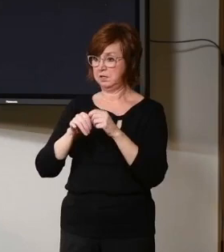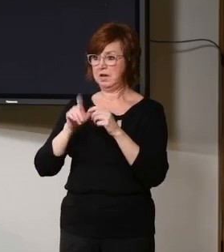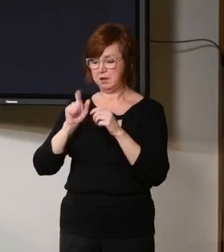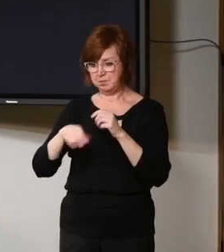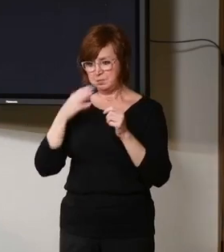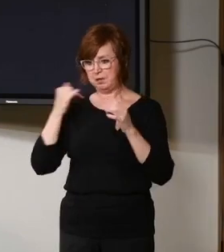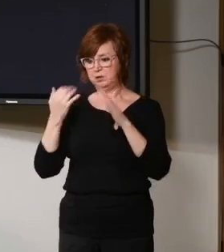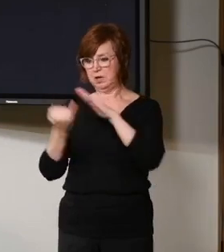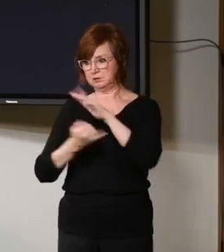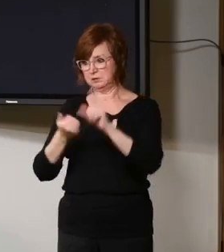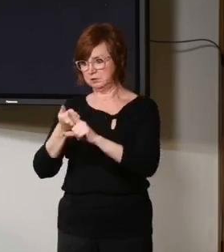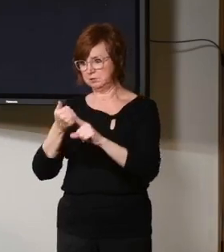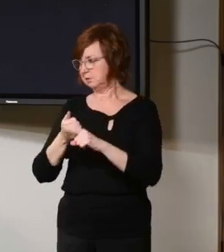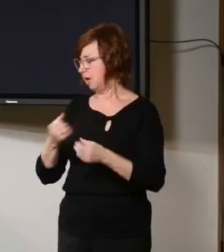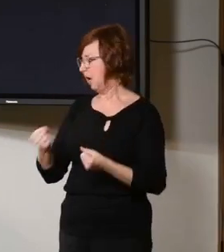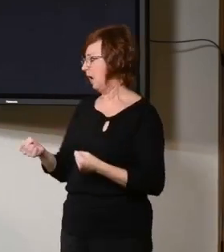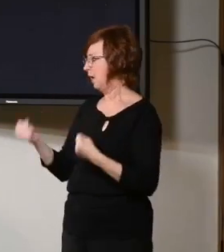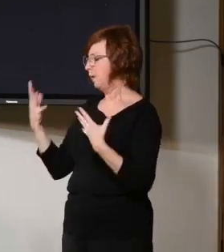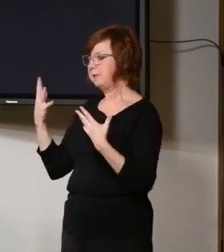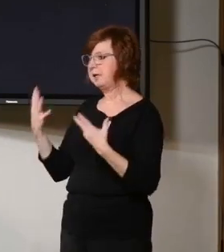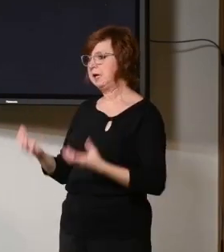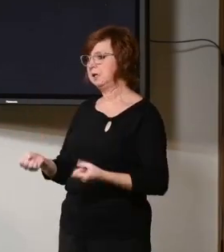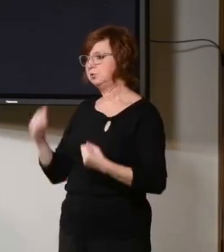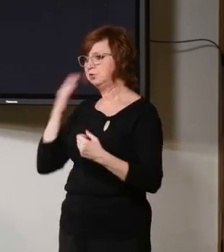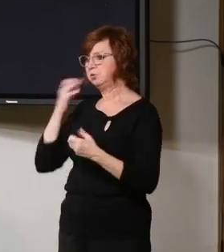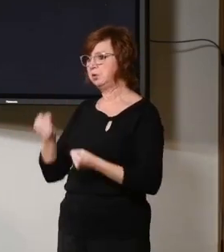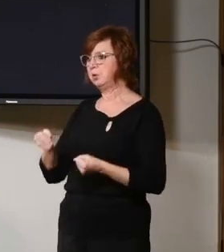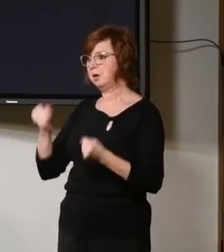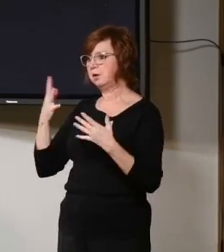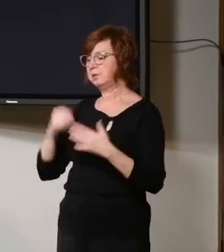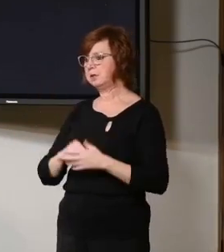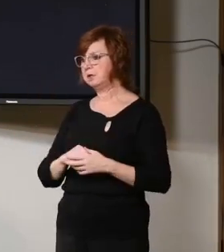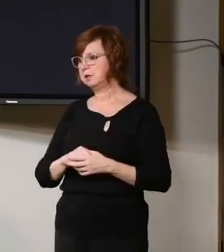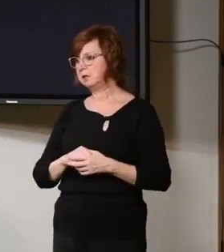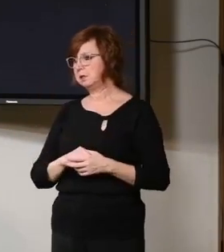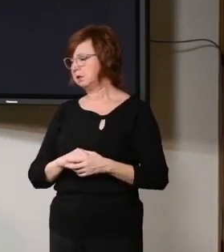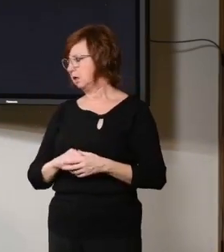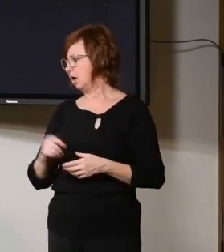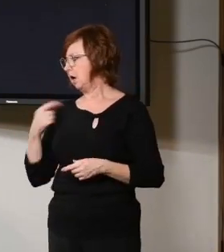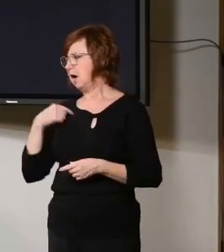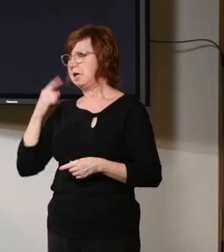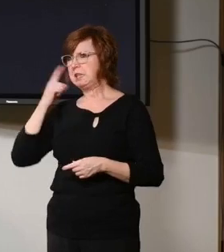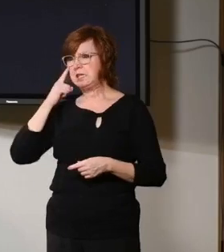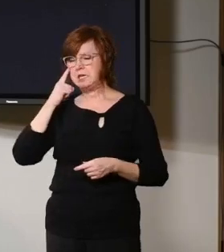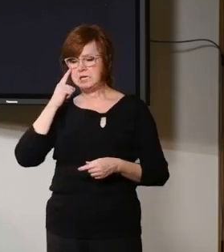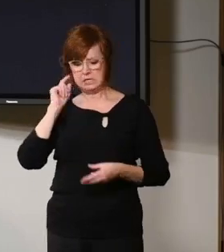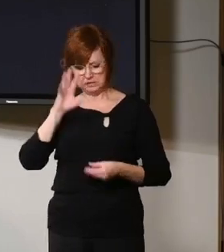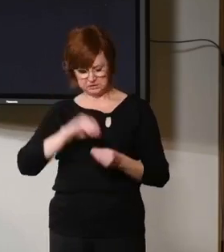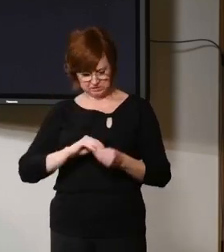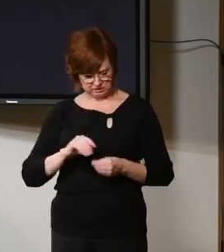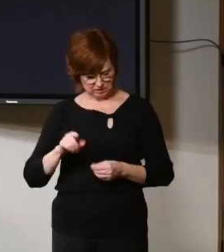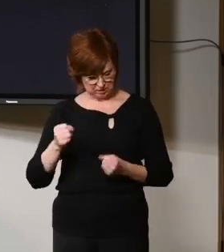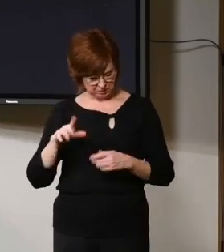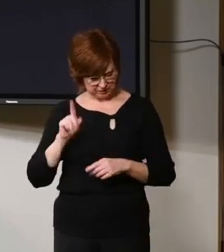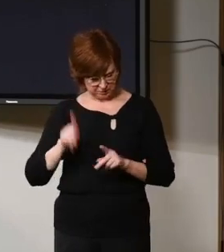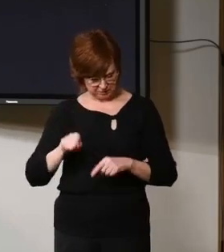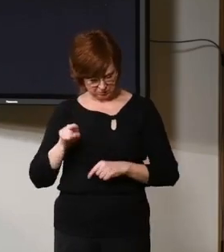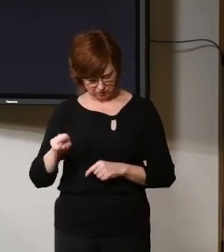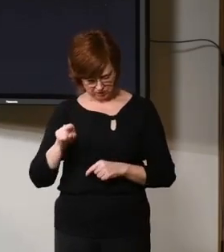top of how many are notified and how many should be self-isolating who attended that event? So I think there were